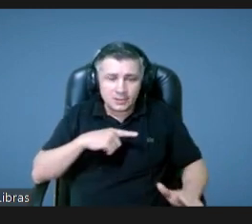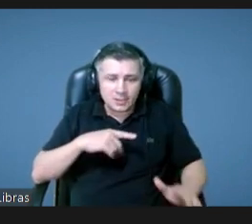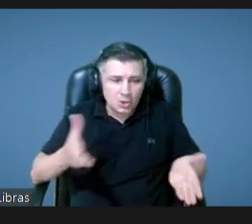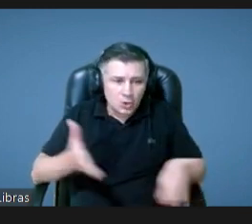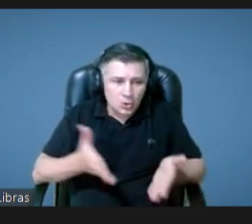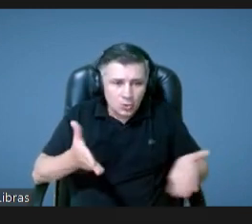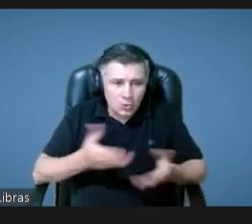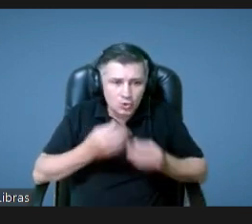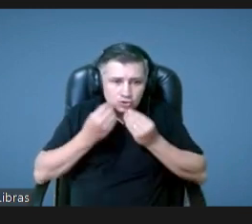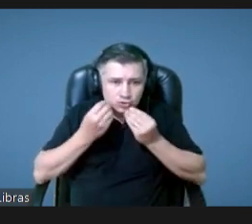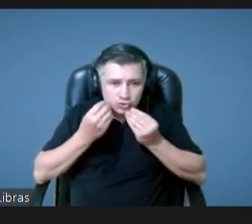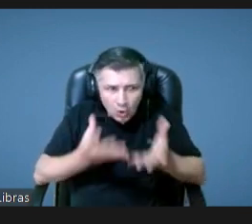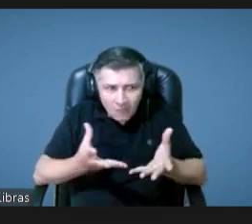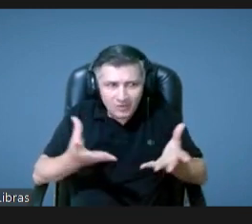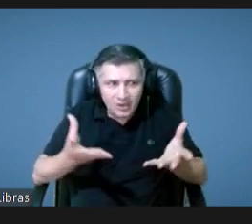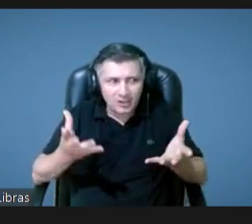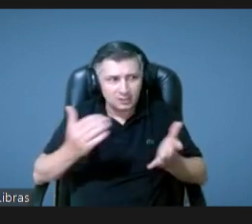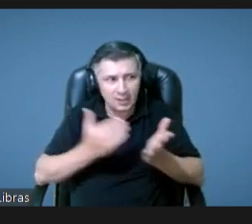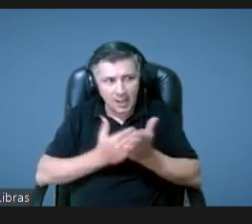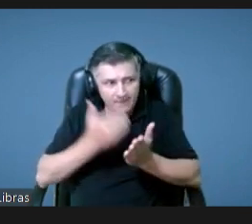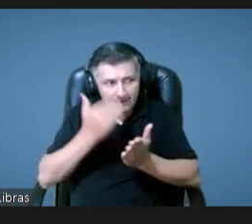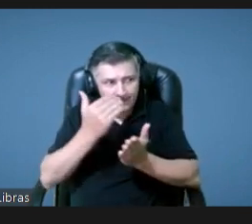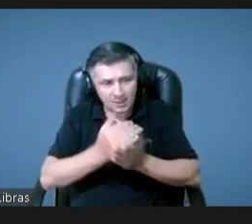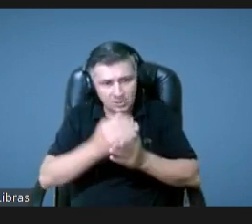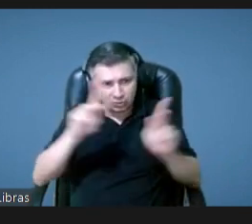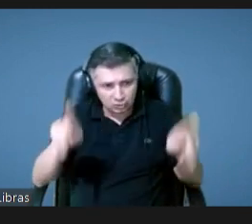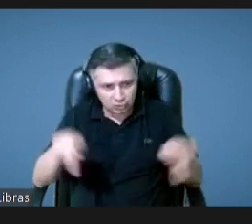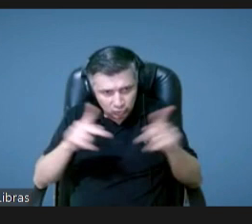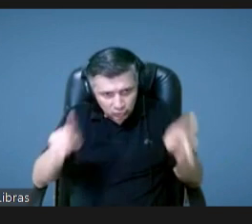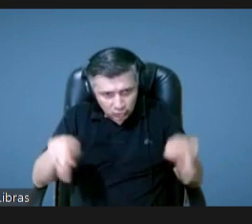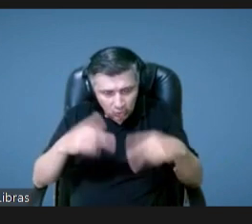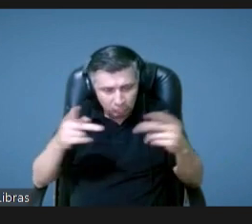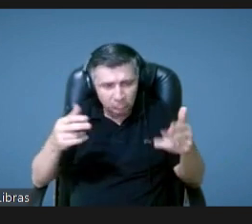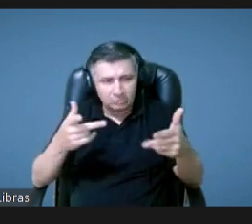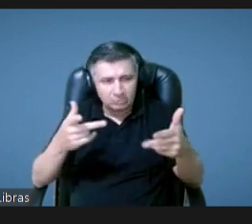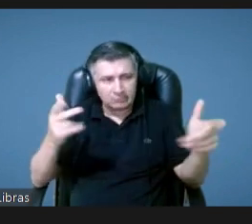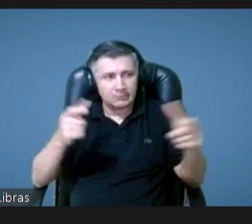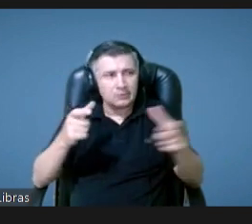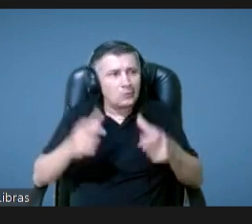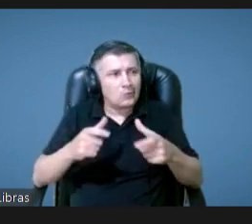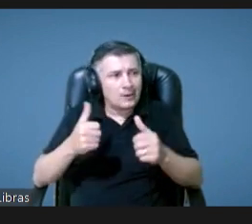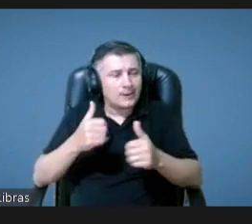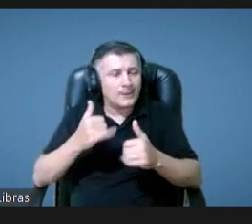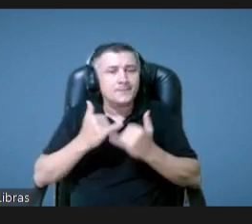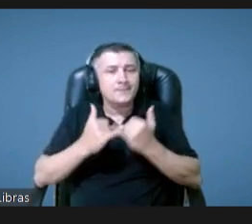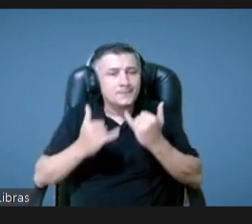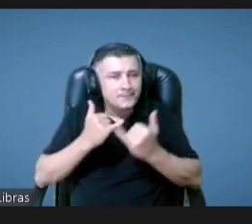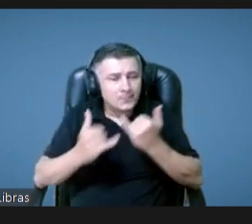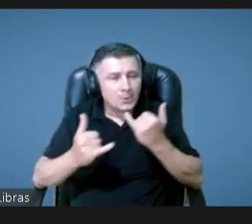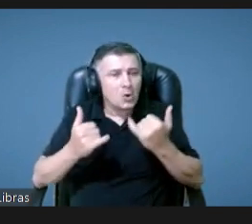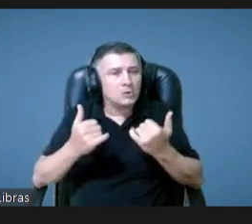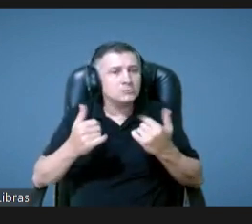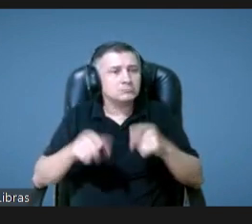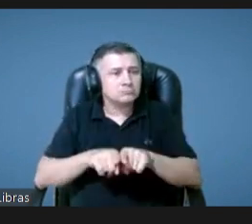When we look at what there is in terms of a surplus of shopping malls in